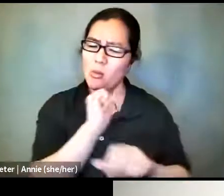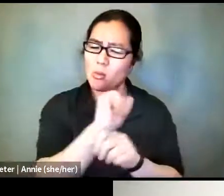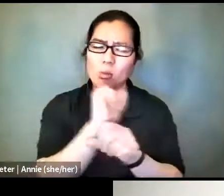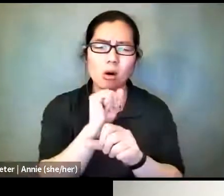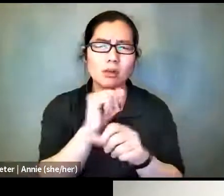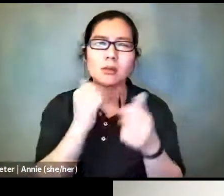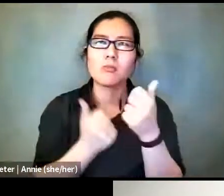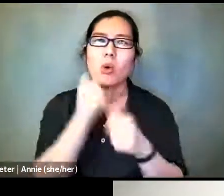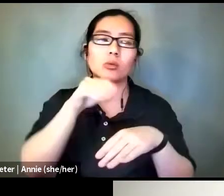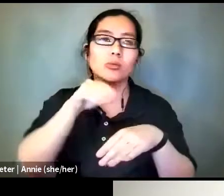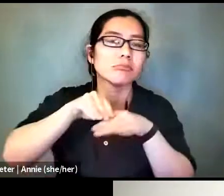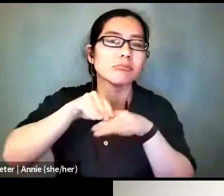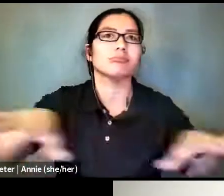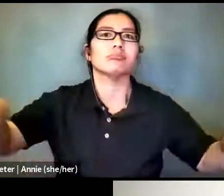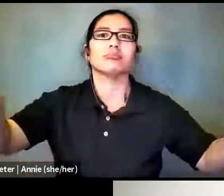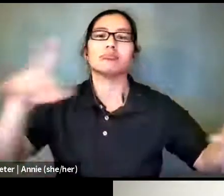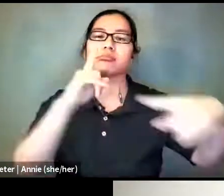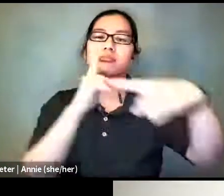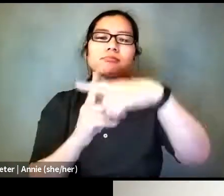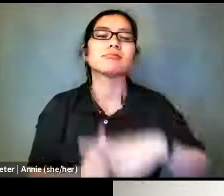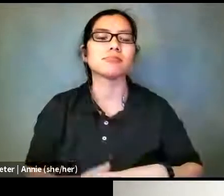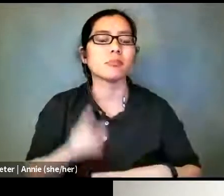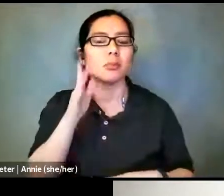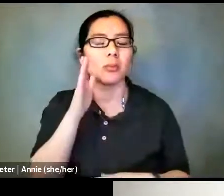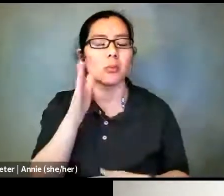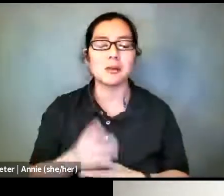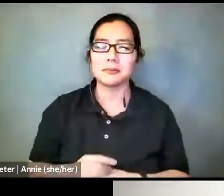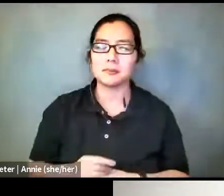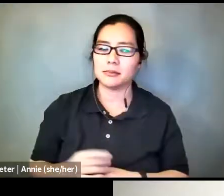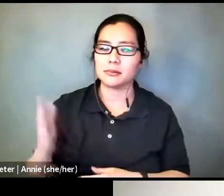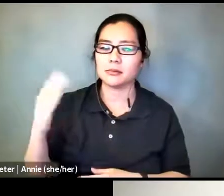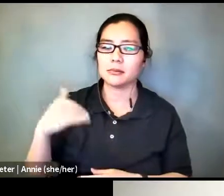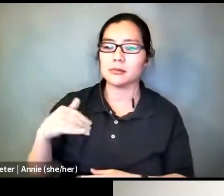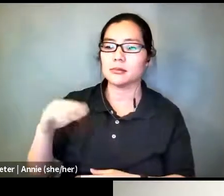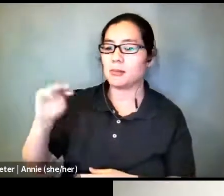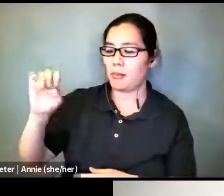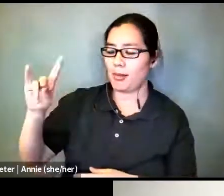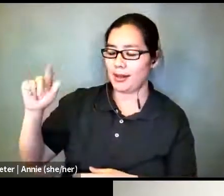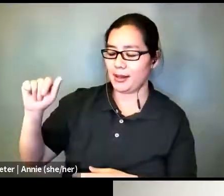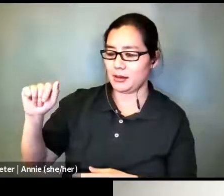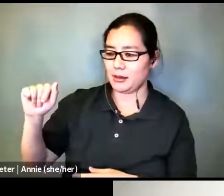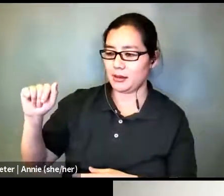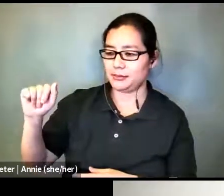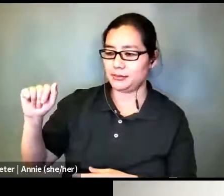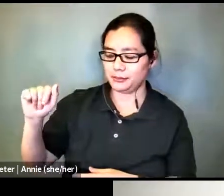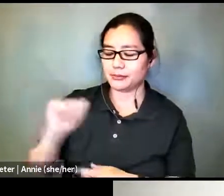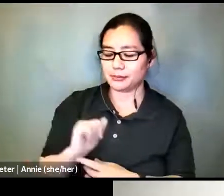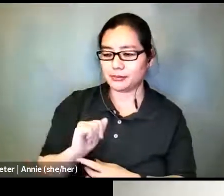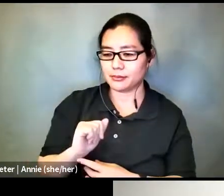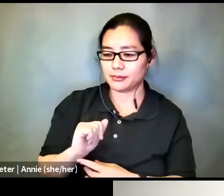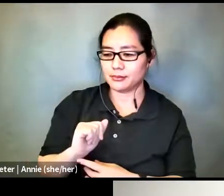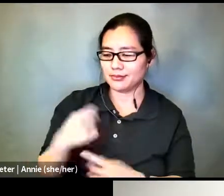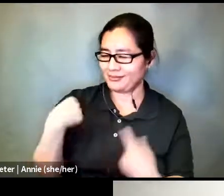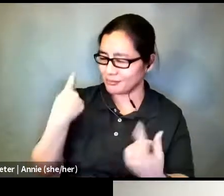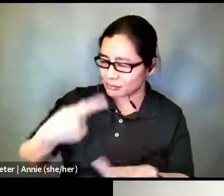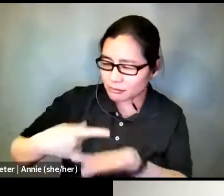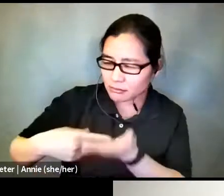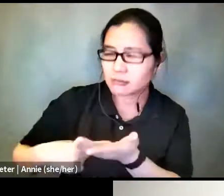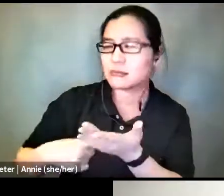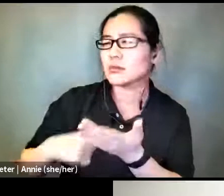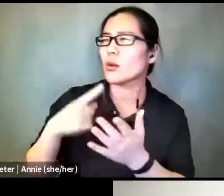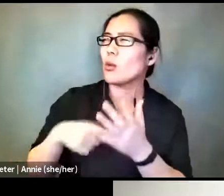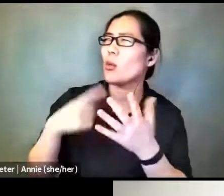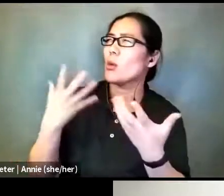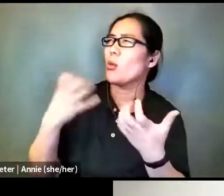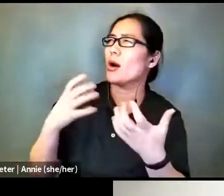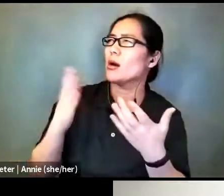Yeah, absolutely. So as we were talking about as we were discussing what we wanted to talk about for this episode,